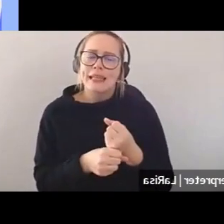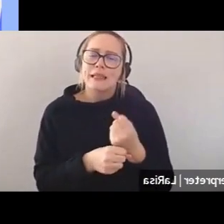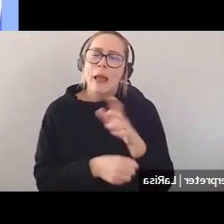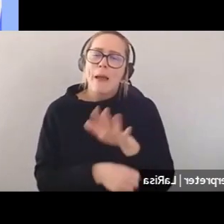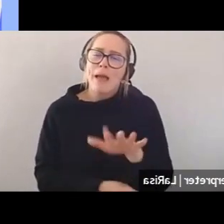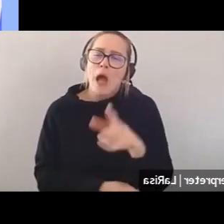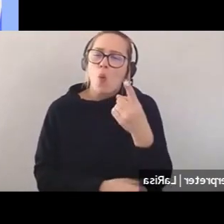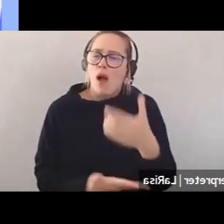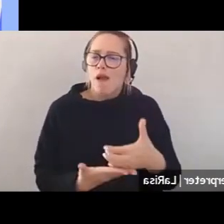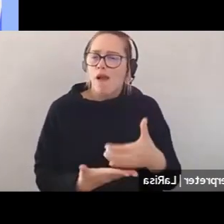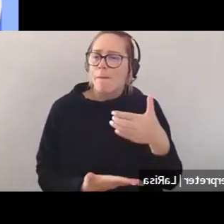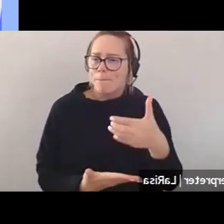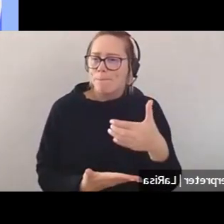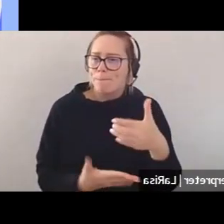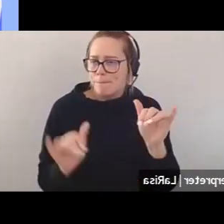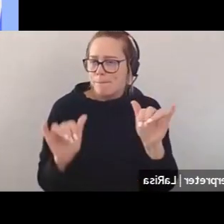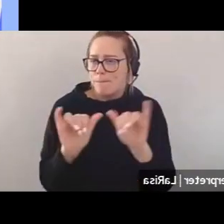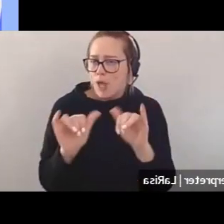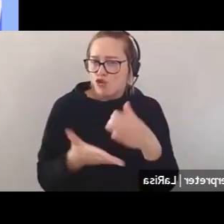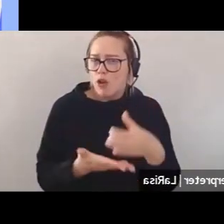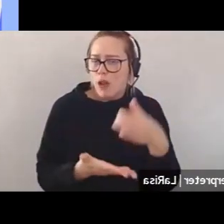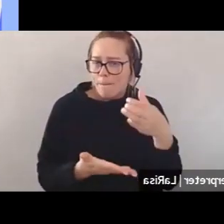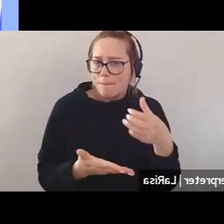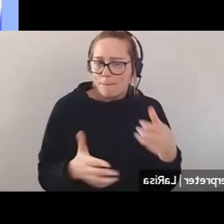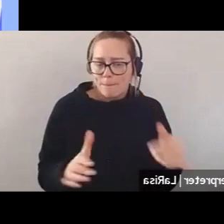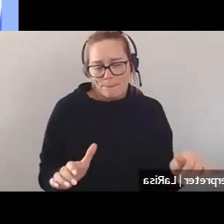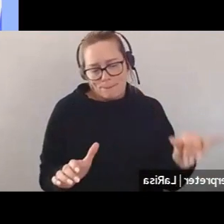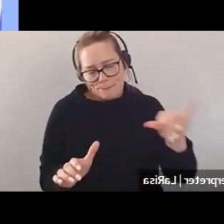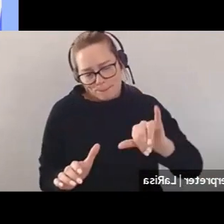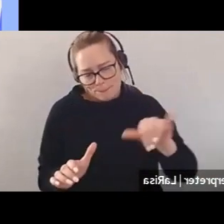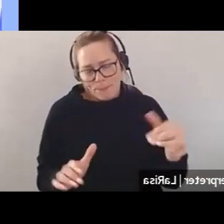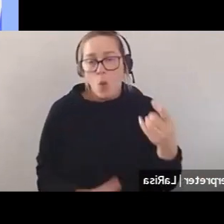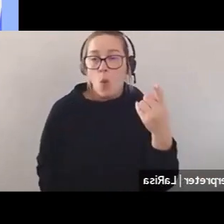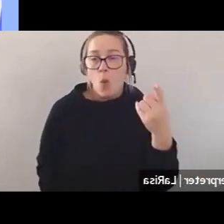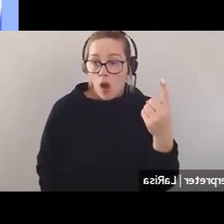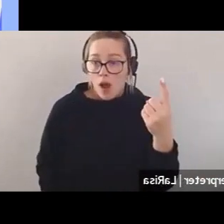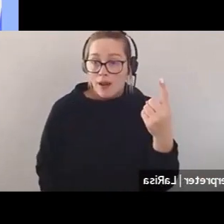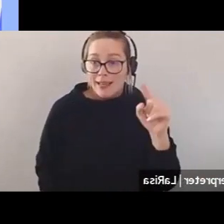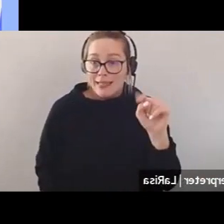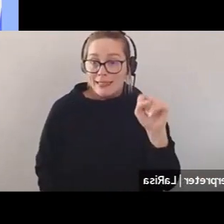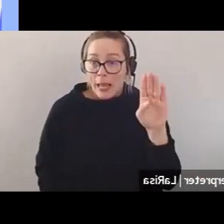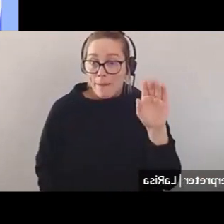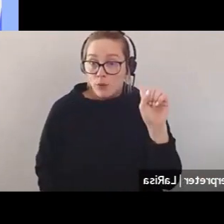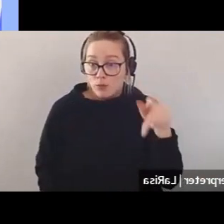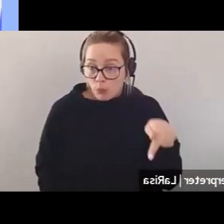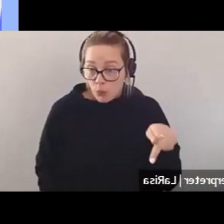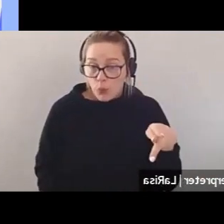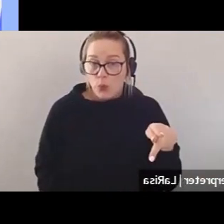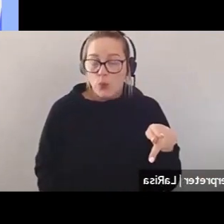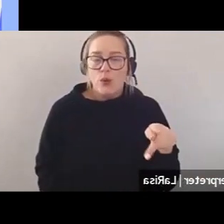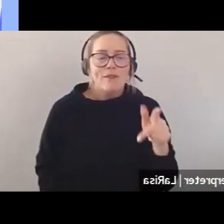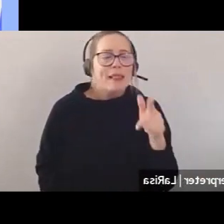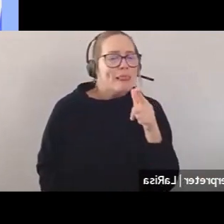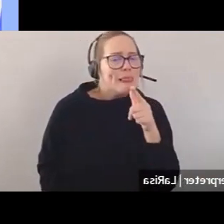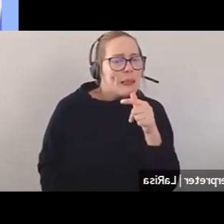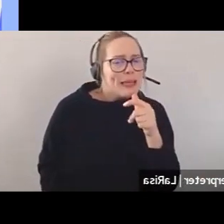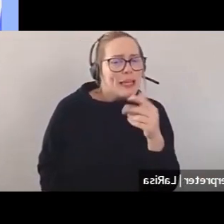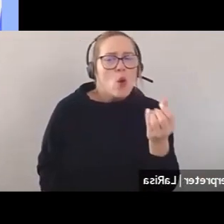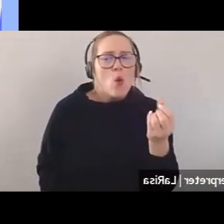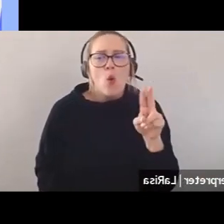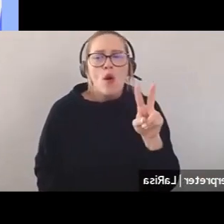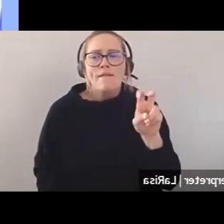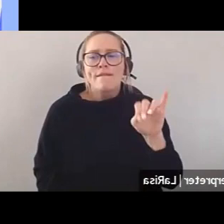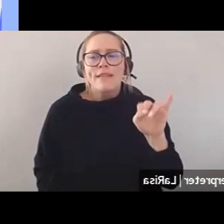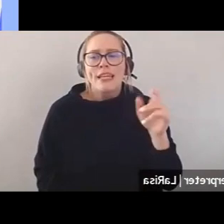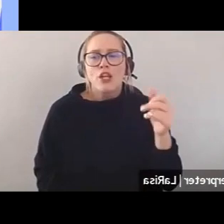take a liquid measuring cup that's about 1 cup. You pour in about 1 tablespoon of either vinegar or